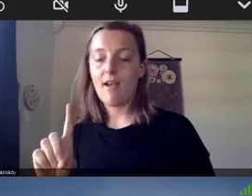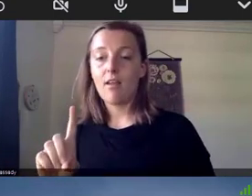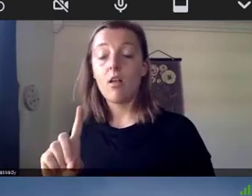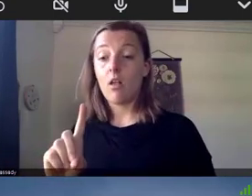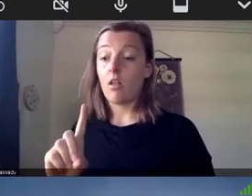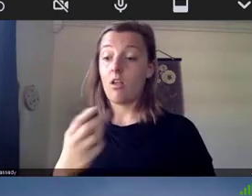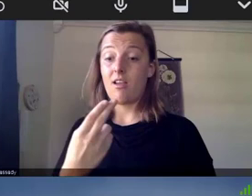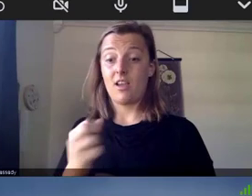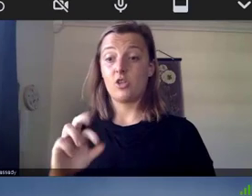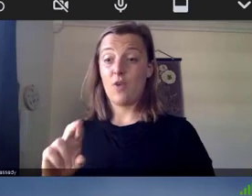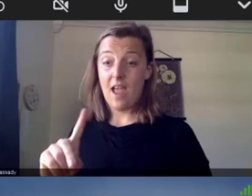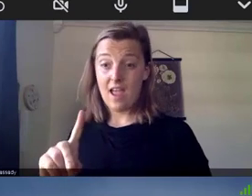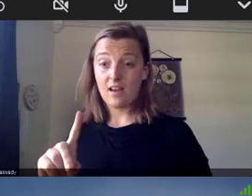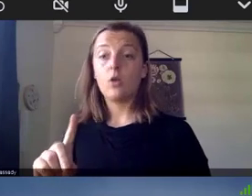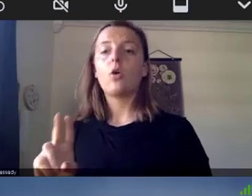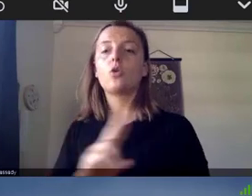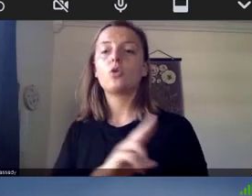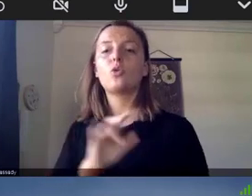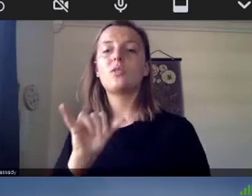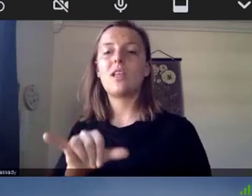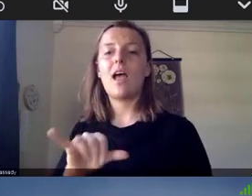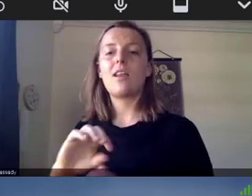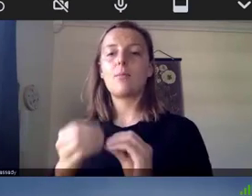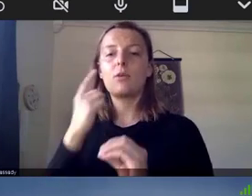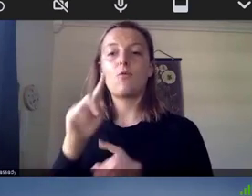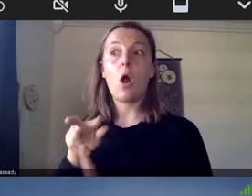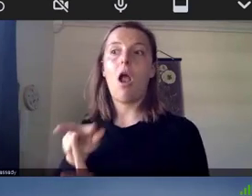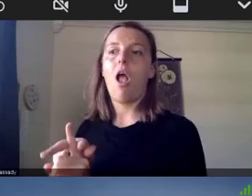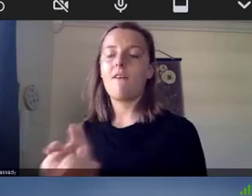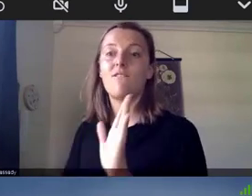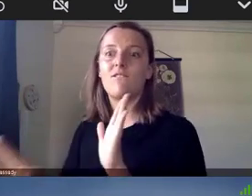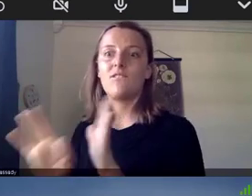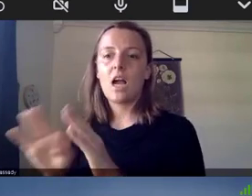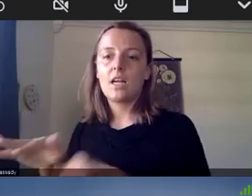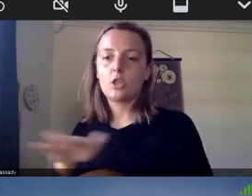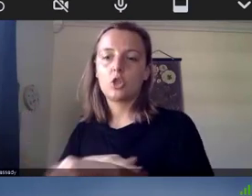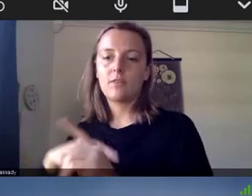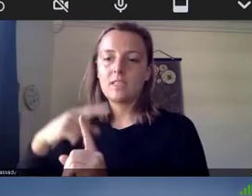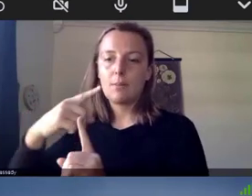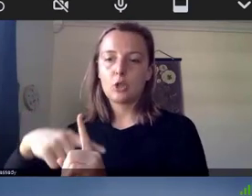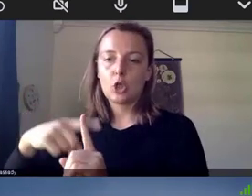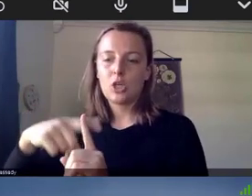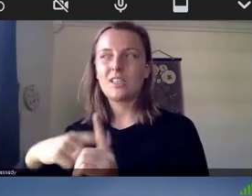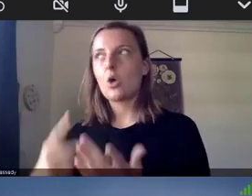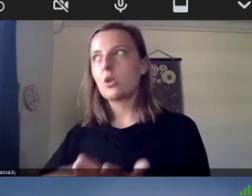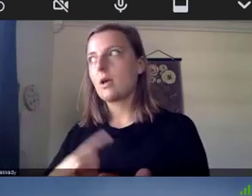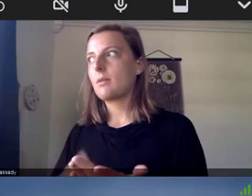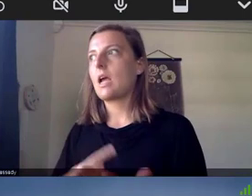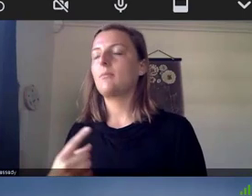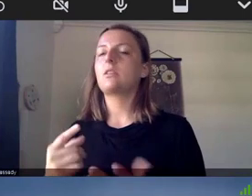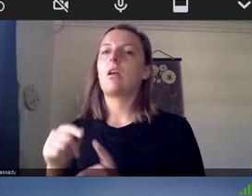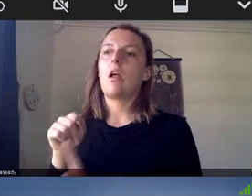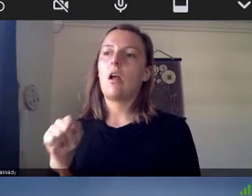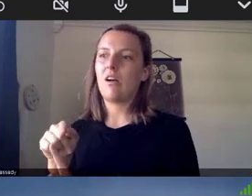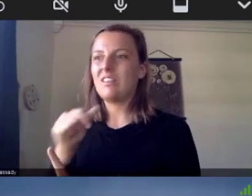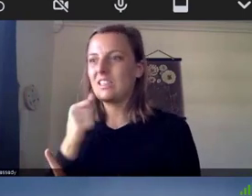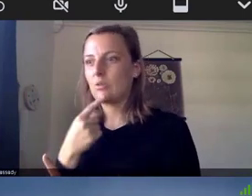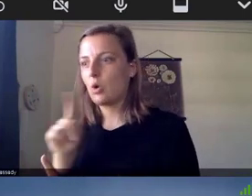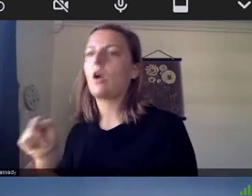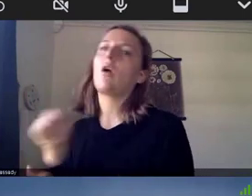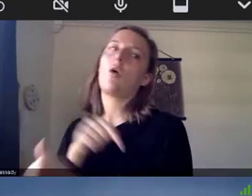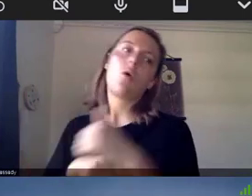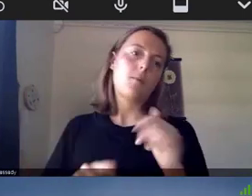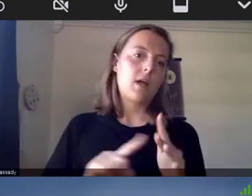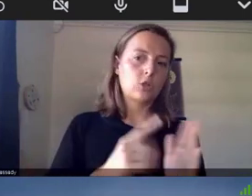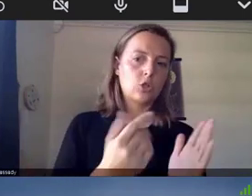So you might get caught in like a loop, right, where you're iterating through to find what the real temperature of the surface